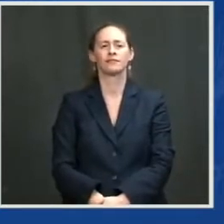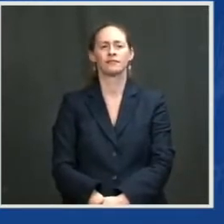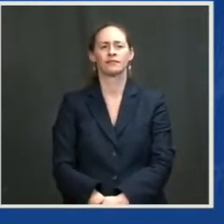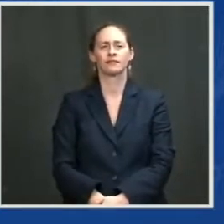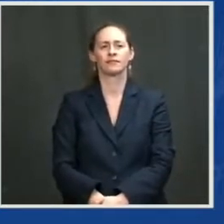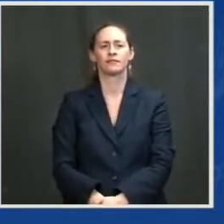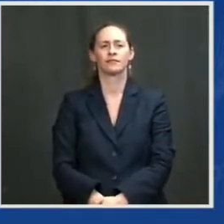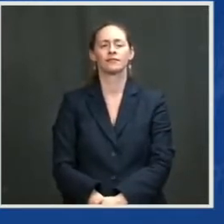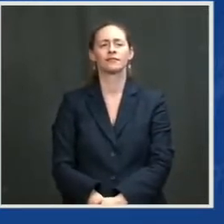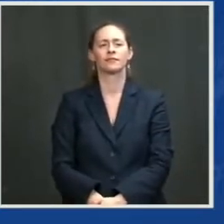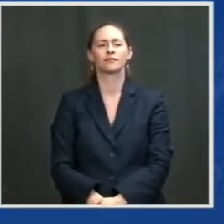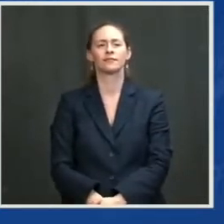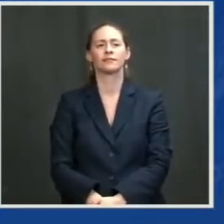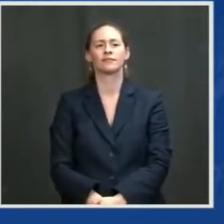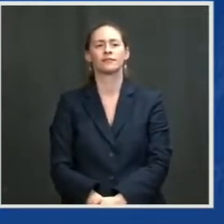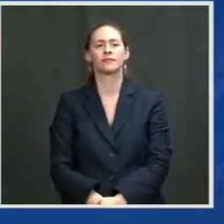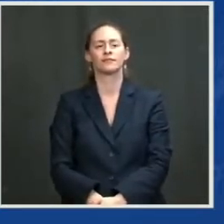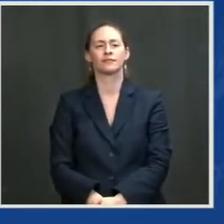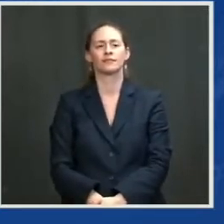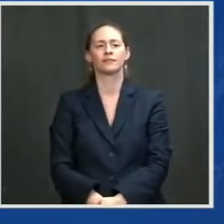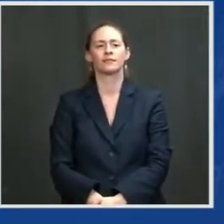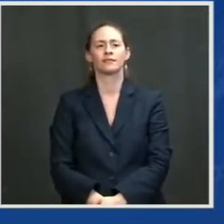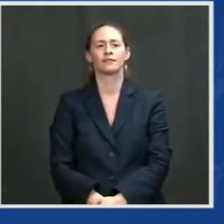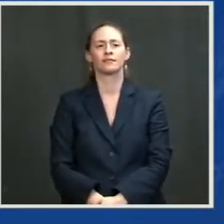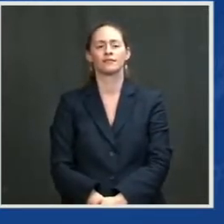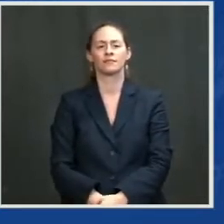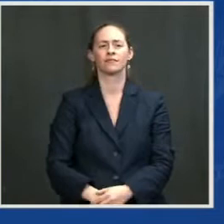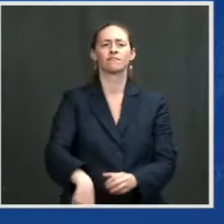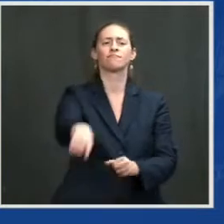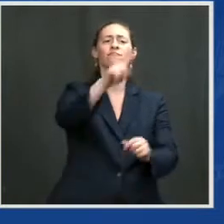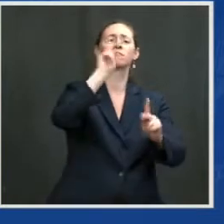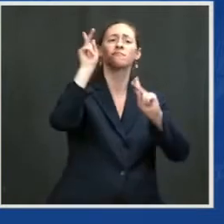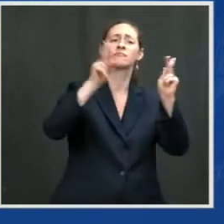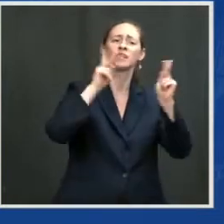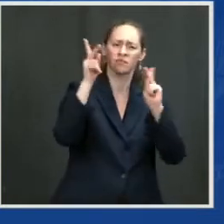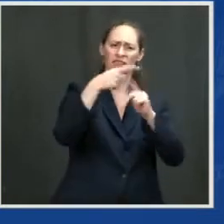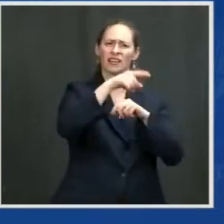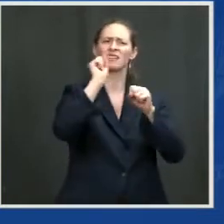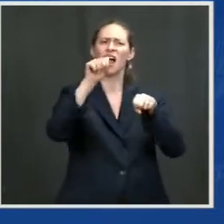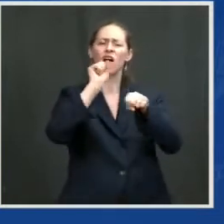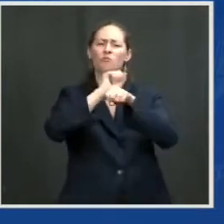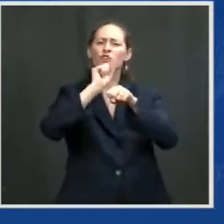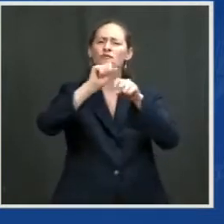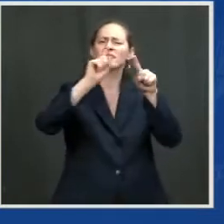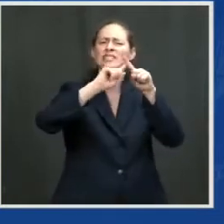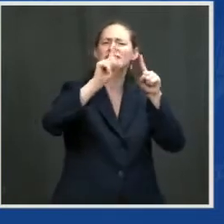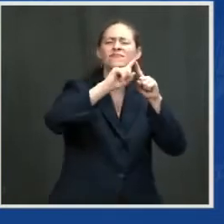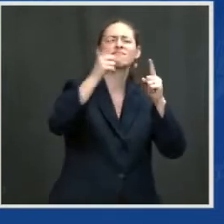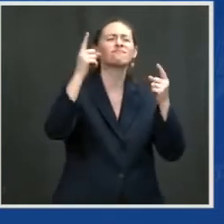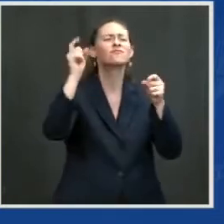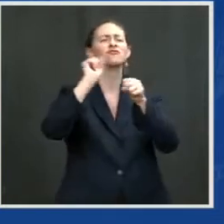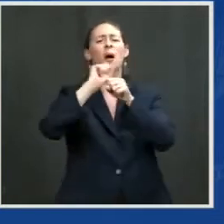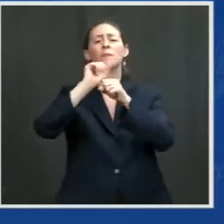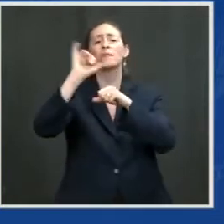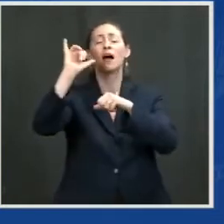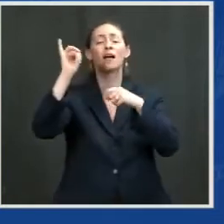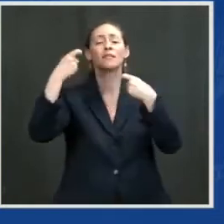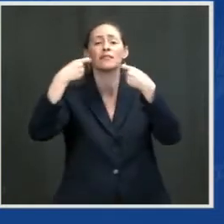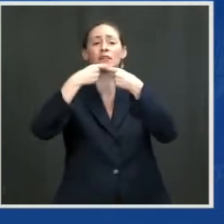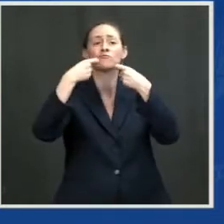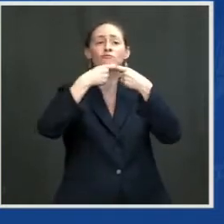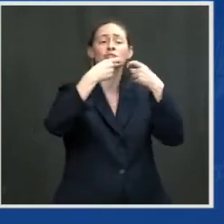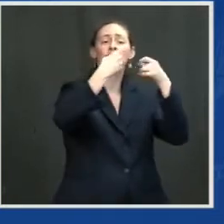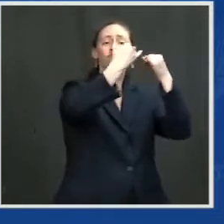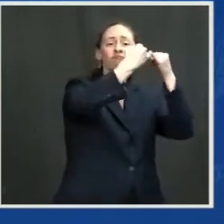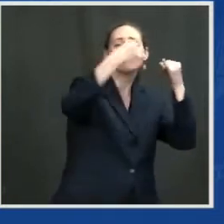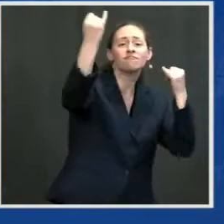lines to build a modern energy grid, to put engineers and construction workers to work building modern roads and bridges, weatherizing